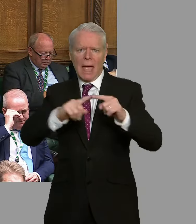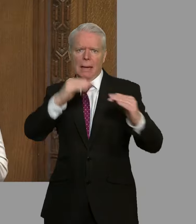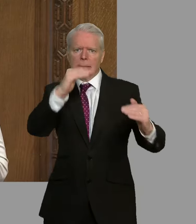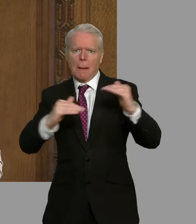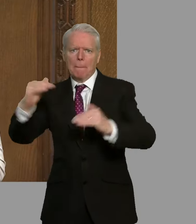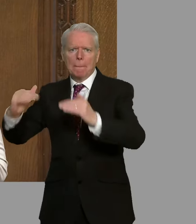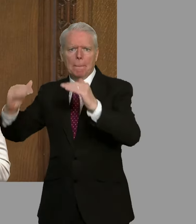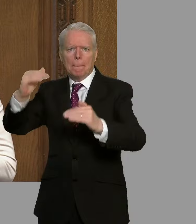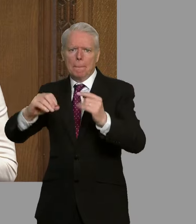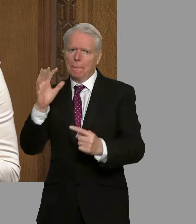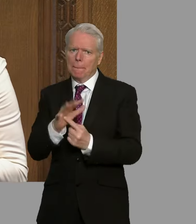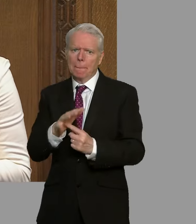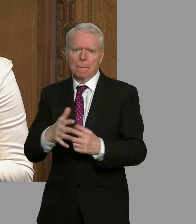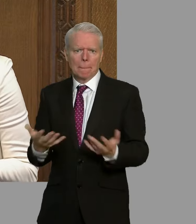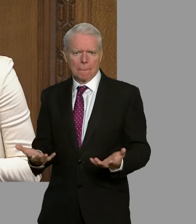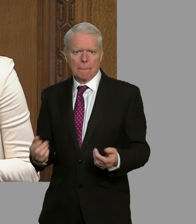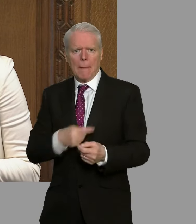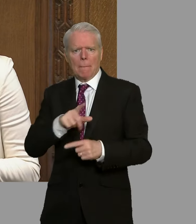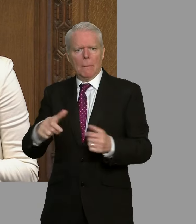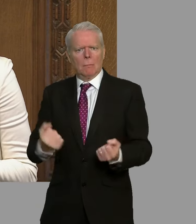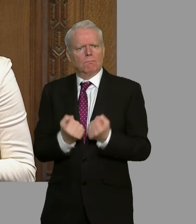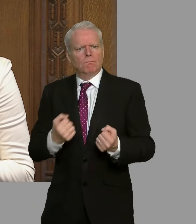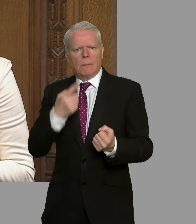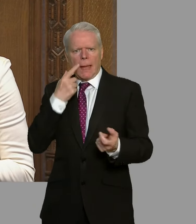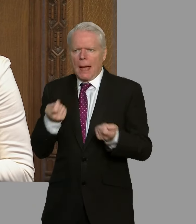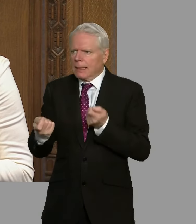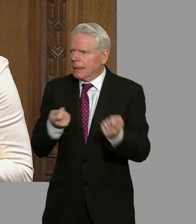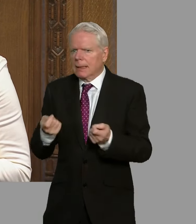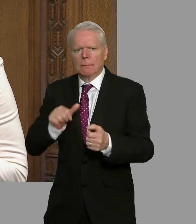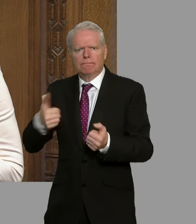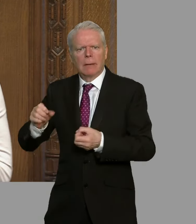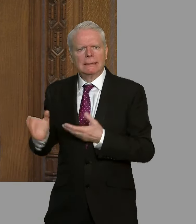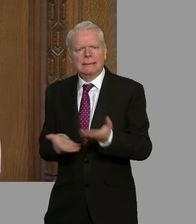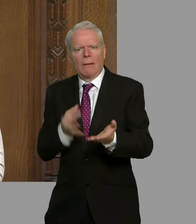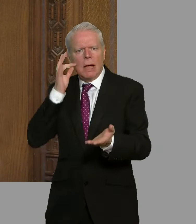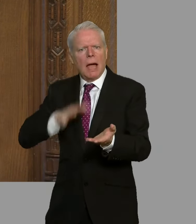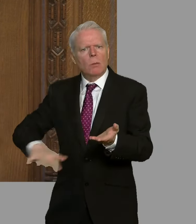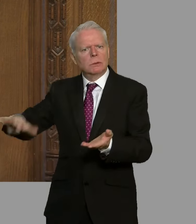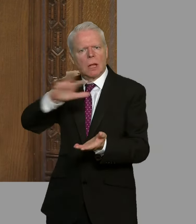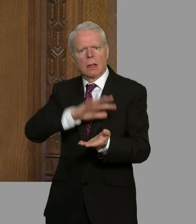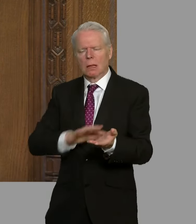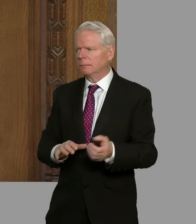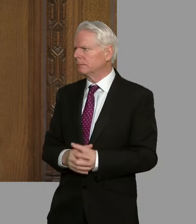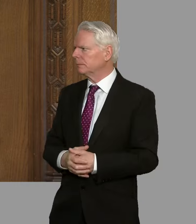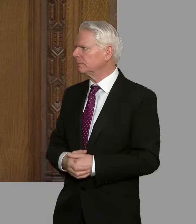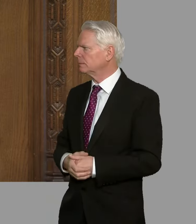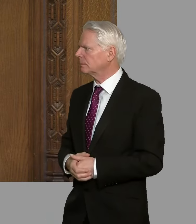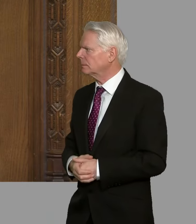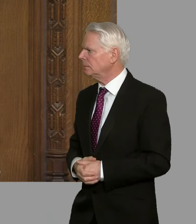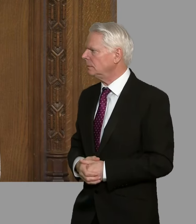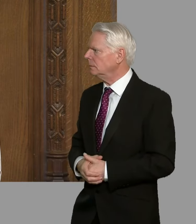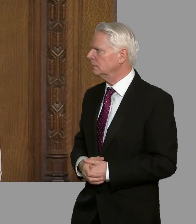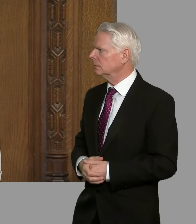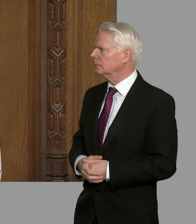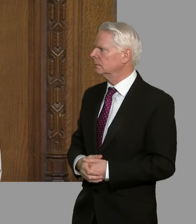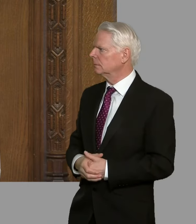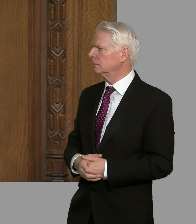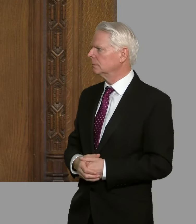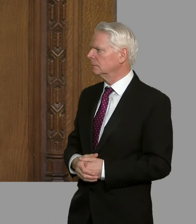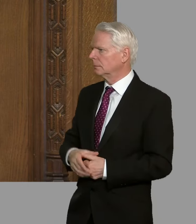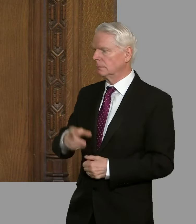home, Labour's Birmingham bin strike is now in its 10th week. Rubbish is still piled on the streets and recycling